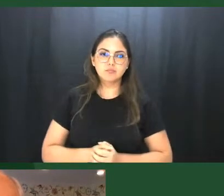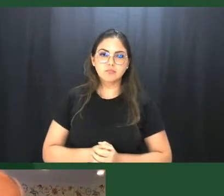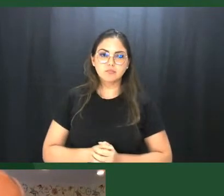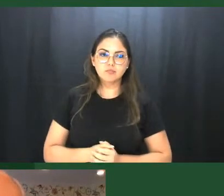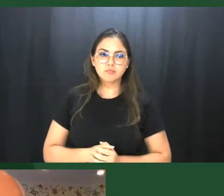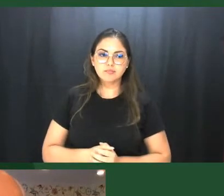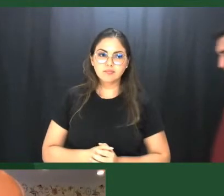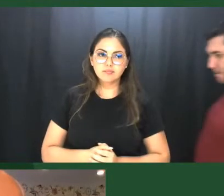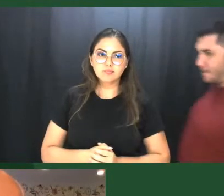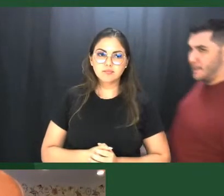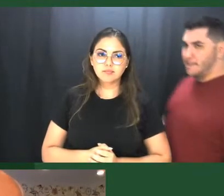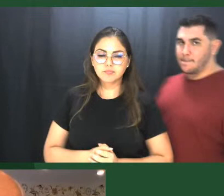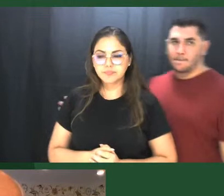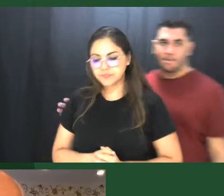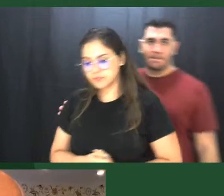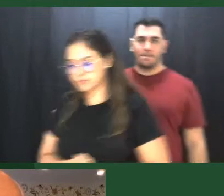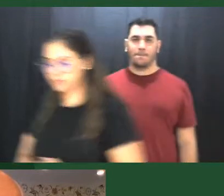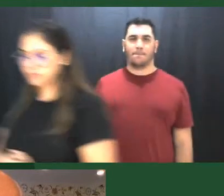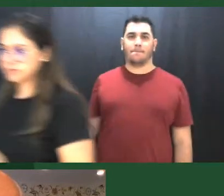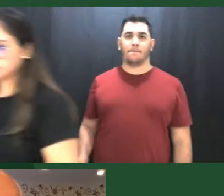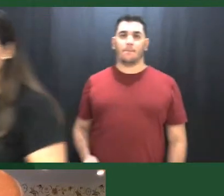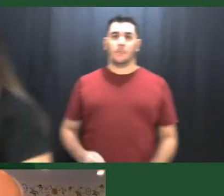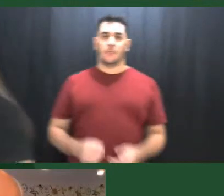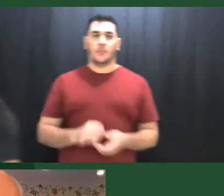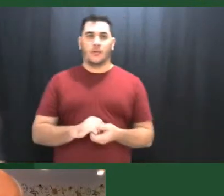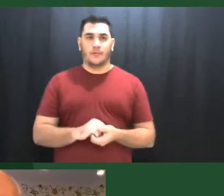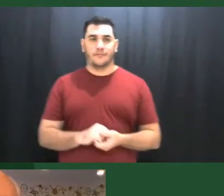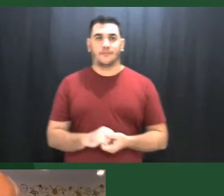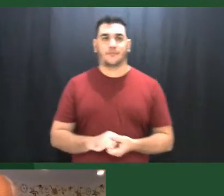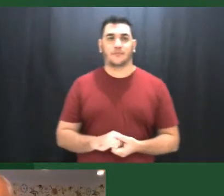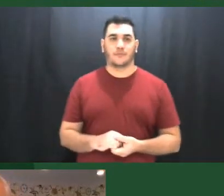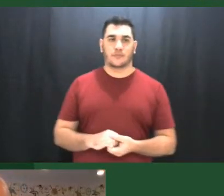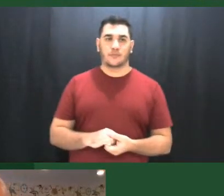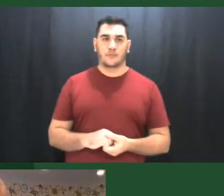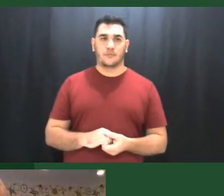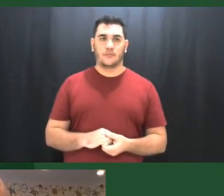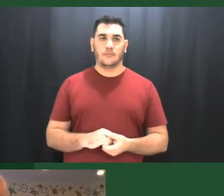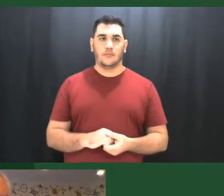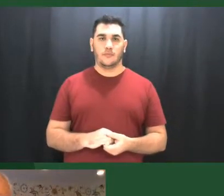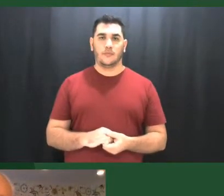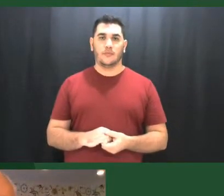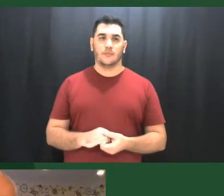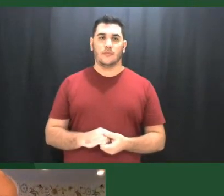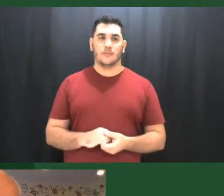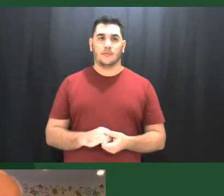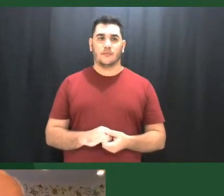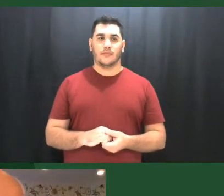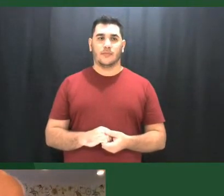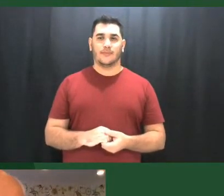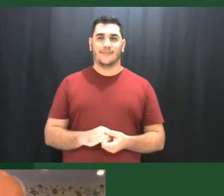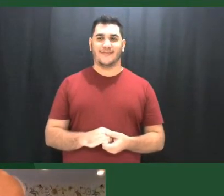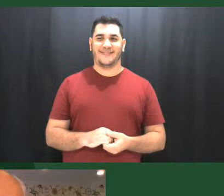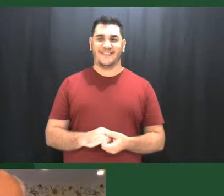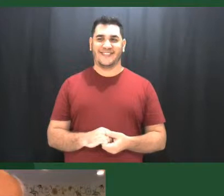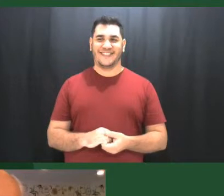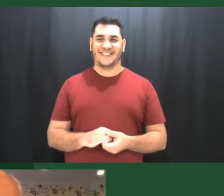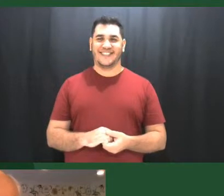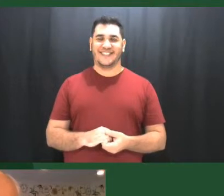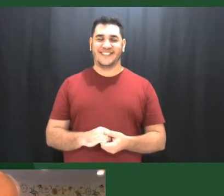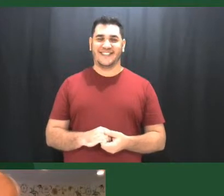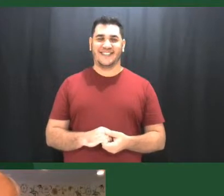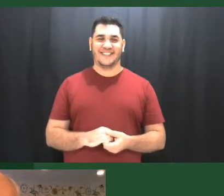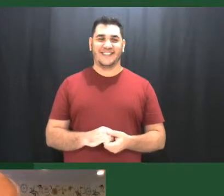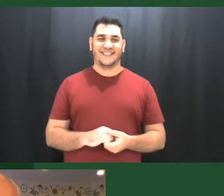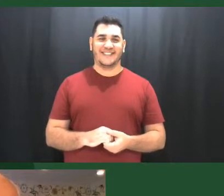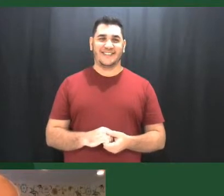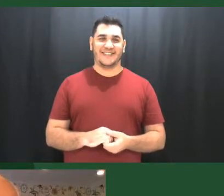Next question is from our dear Professor Simone Barbosa. To what